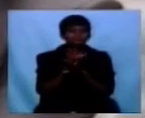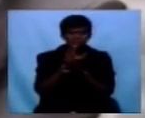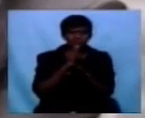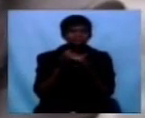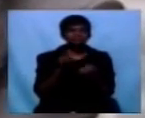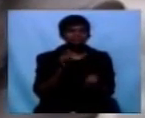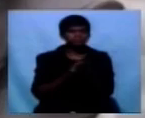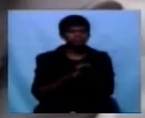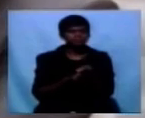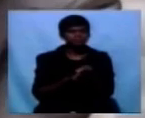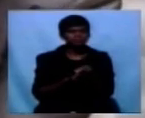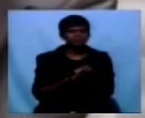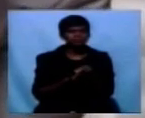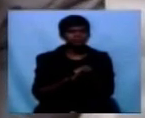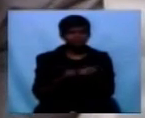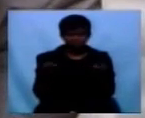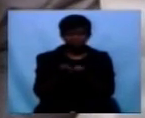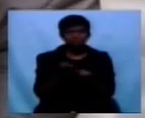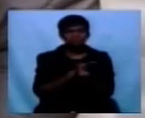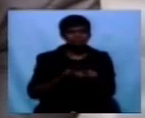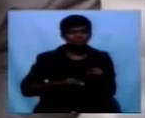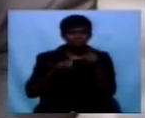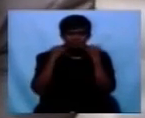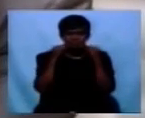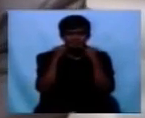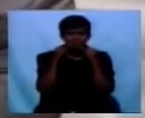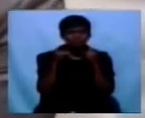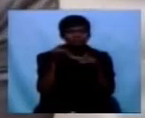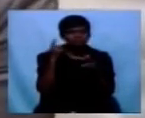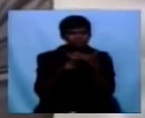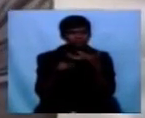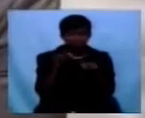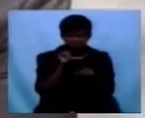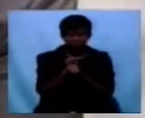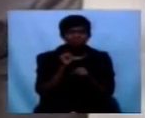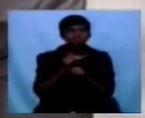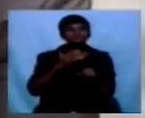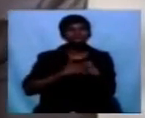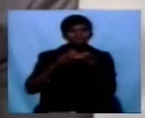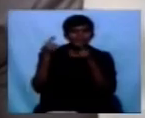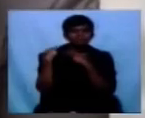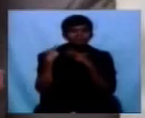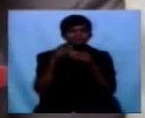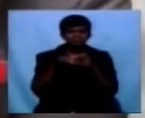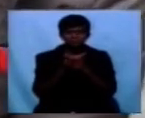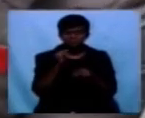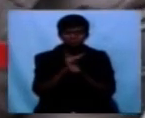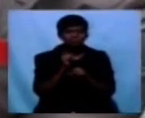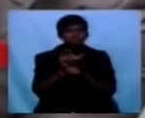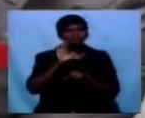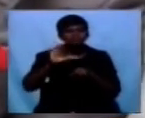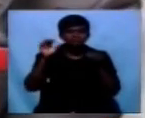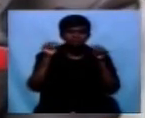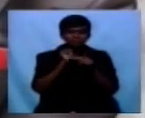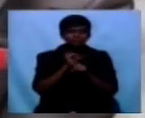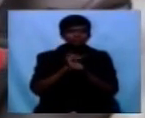fired, I will have them fired. Even the members of staff have told them that what to do is my responsibility. How to do it is your duty as